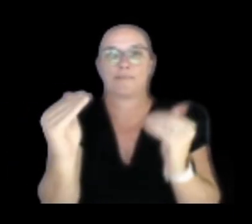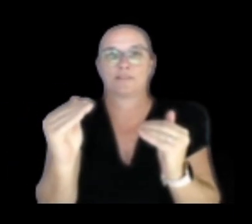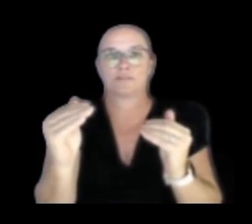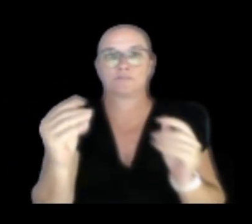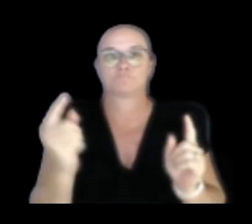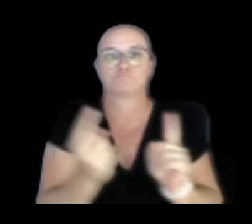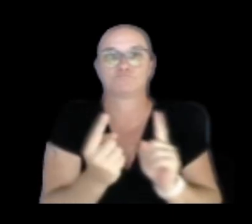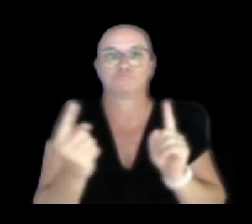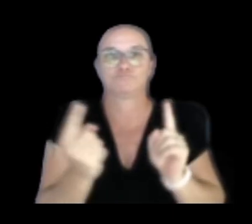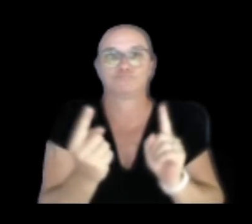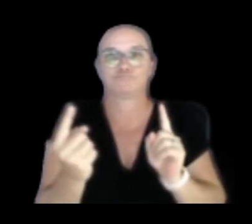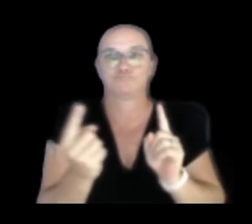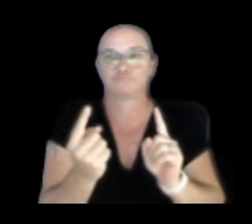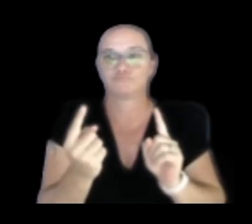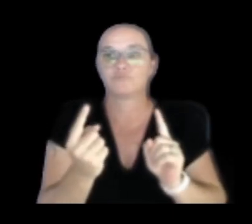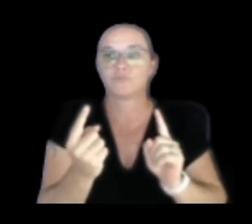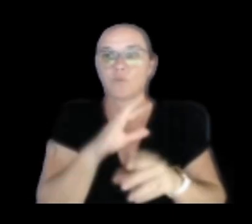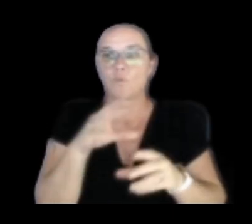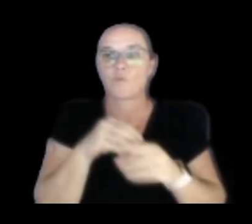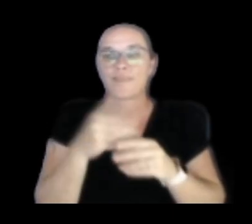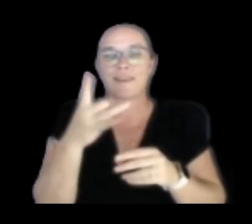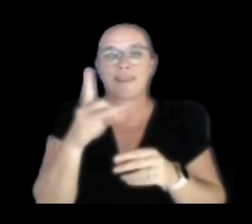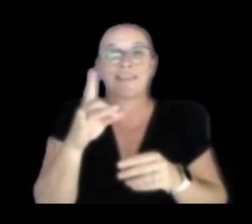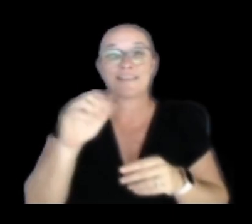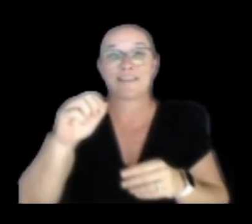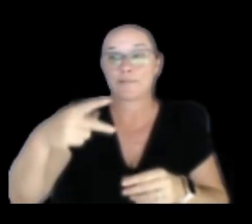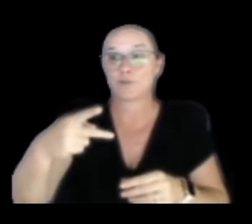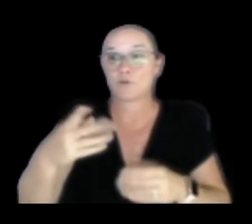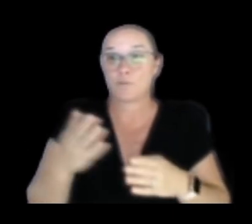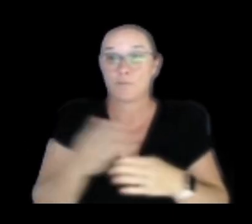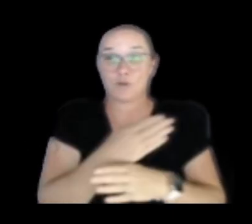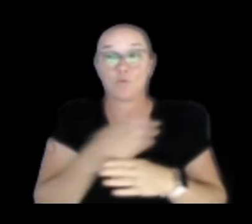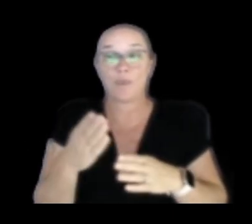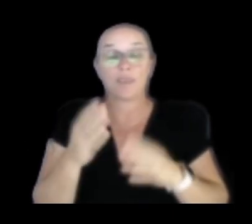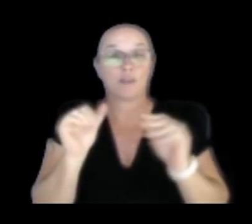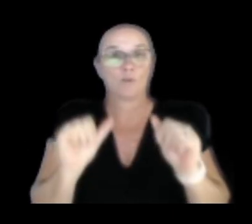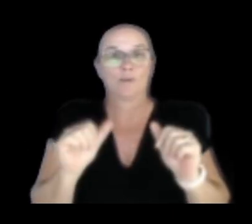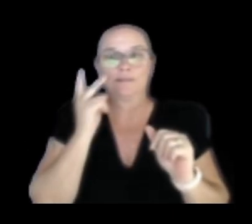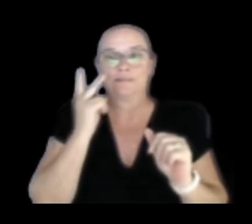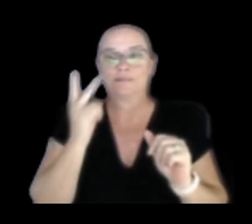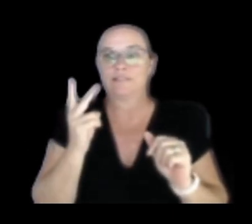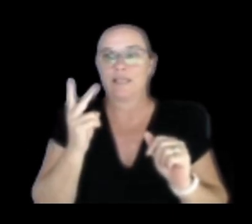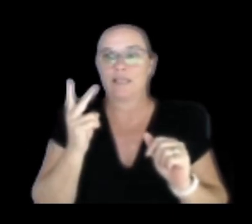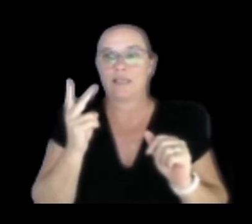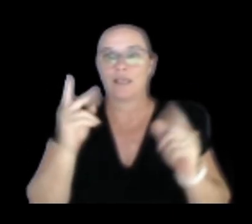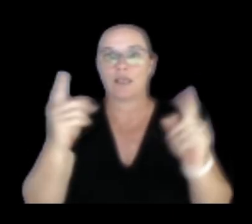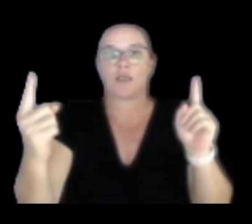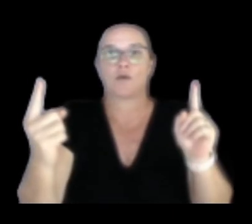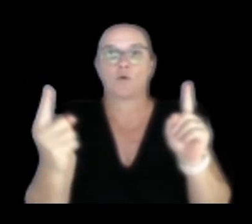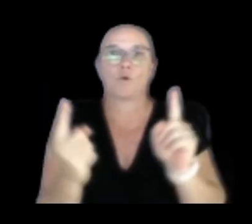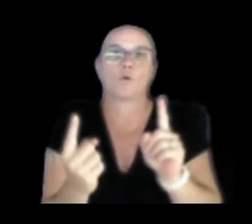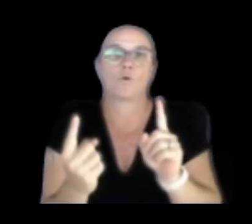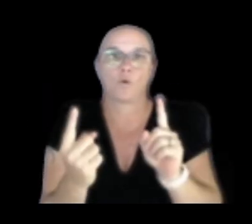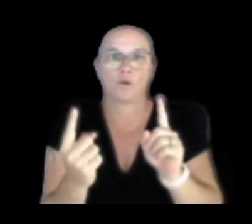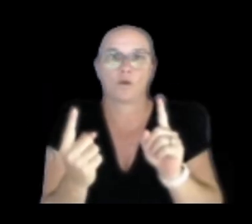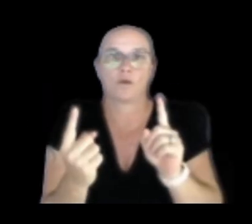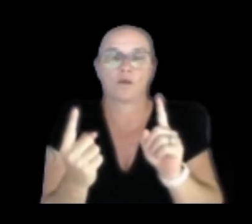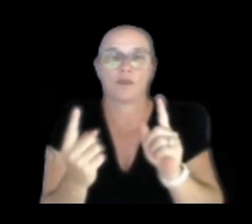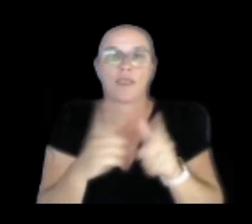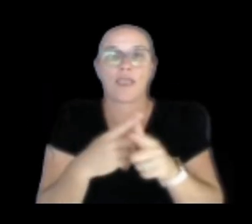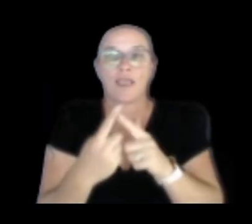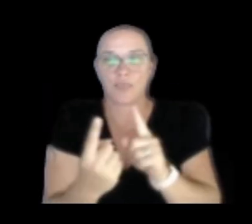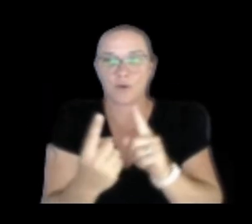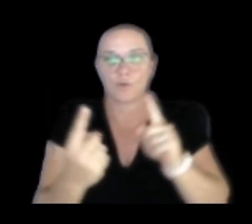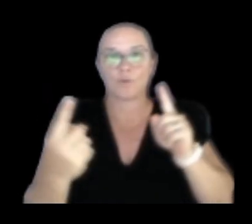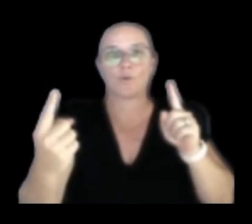across the entire 18 episodes. Although in between each one, you can see that the volcano does contract and then